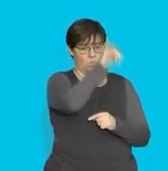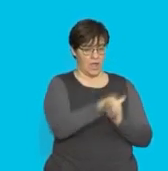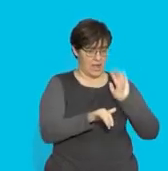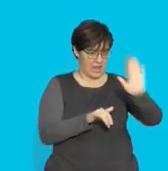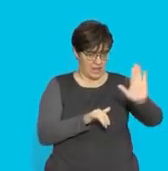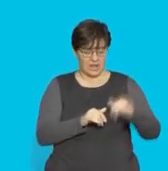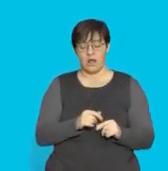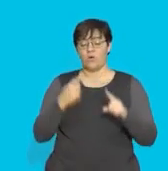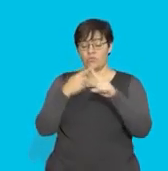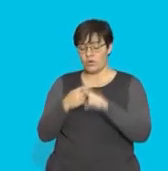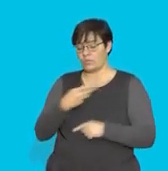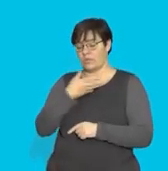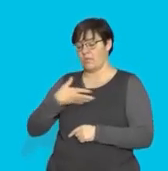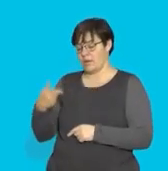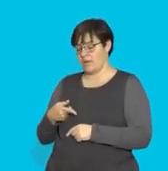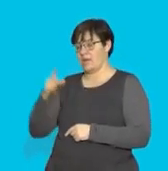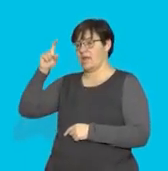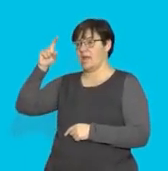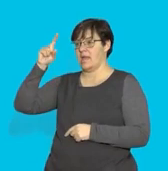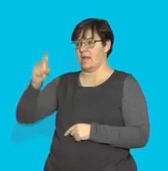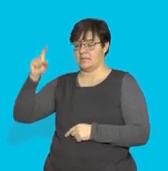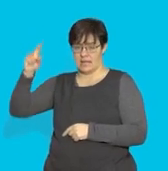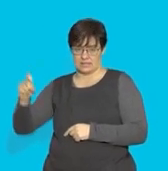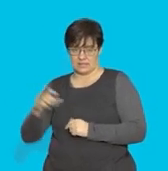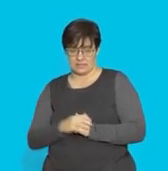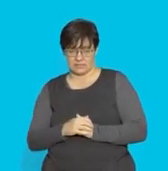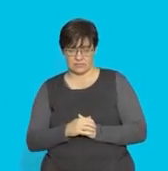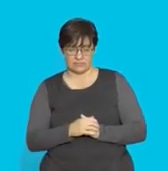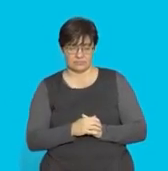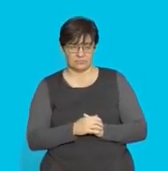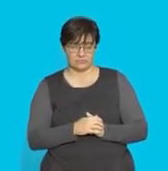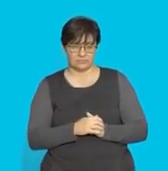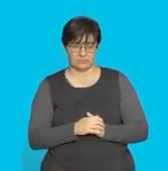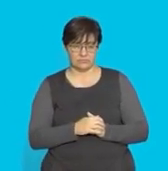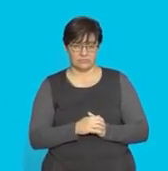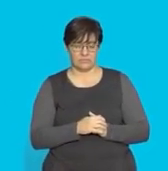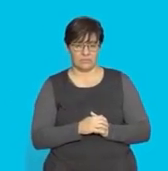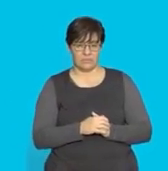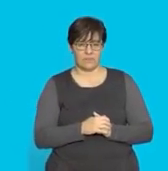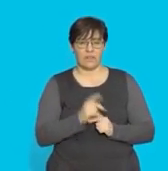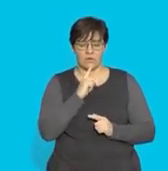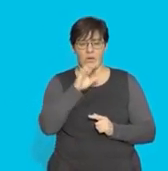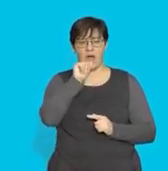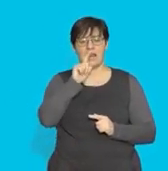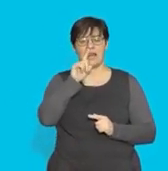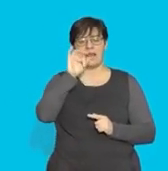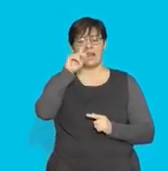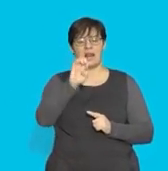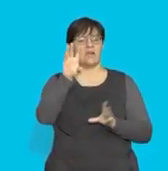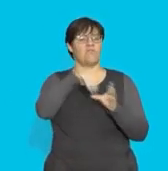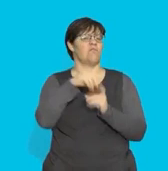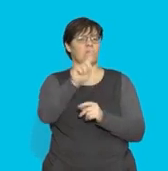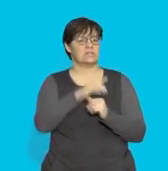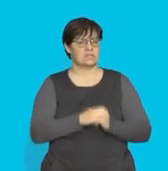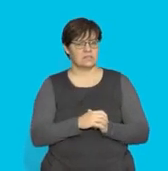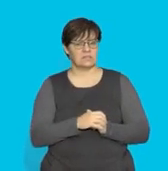gender. So that's the first step. Crossed with a female, again, indicate the gender. Now we determine what the